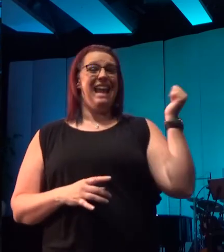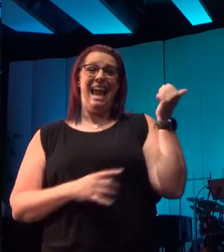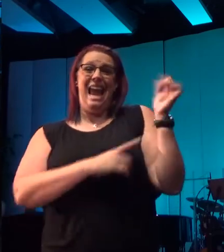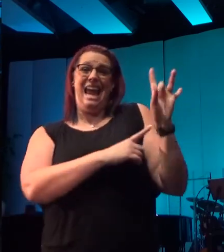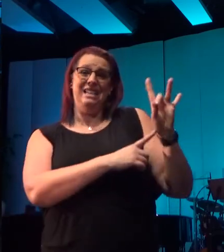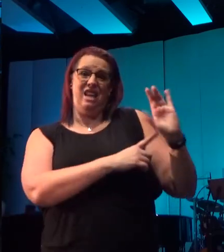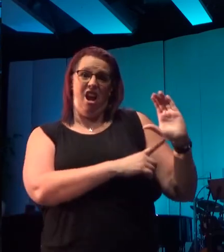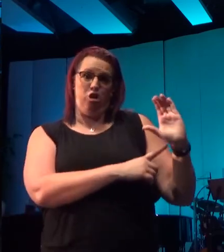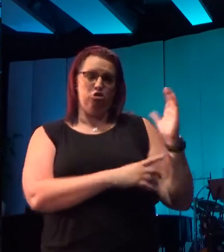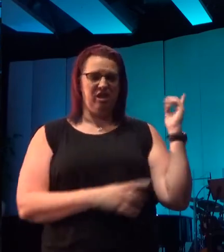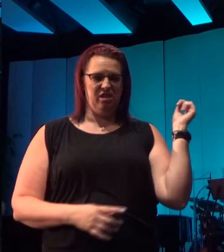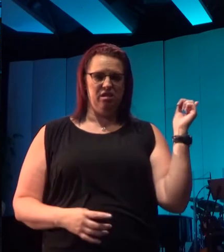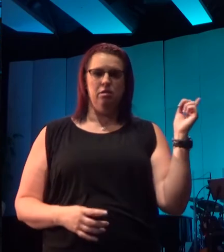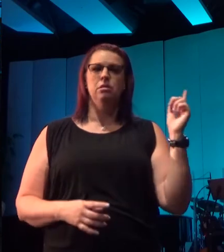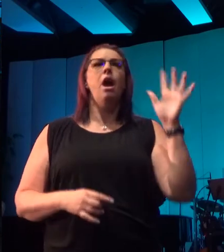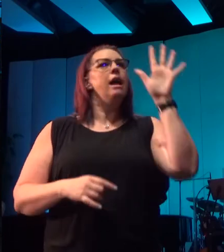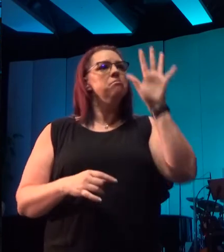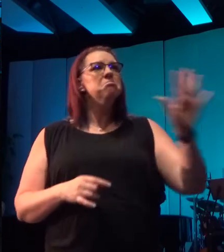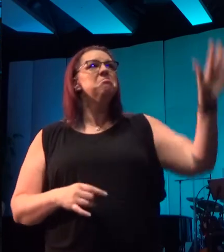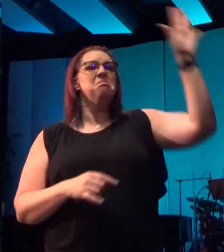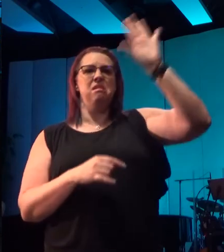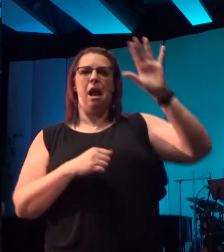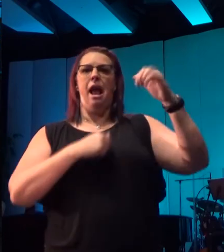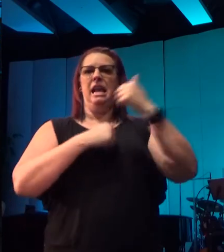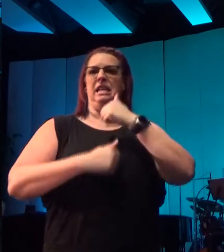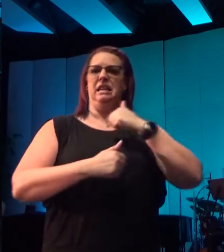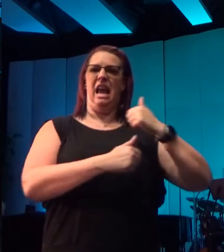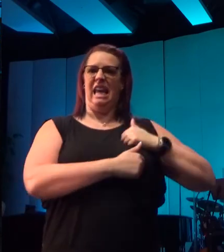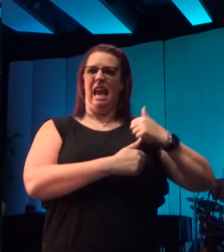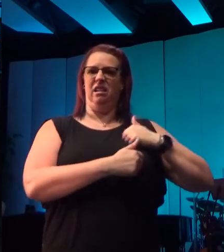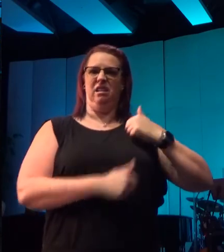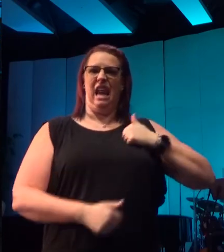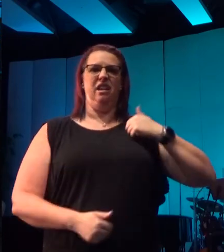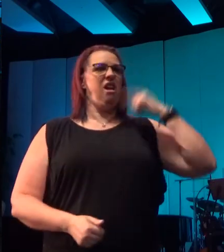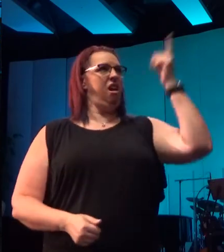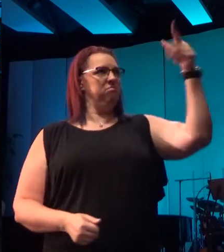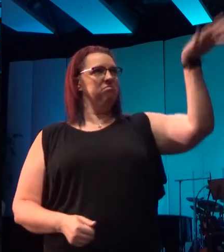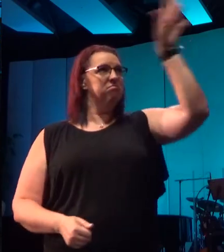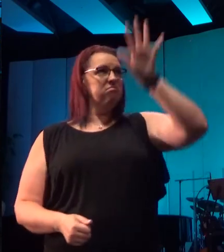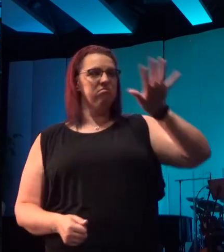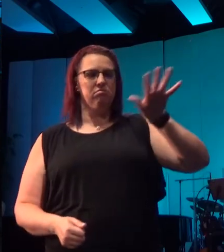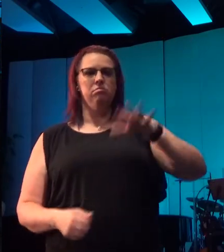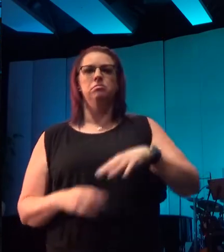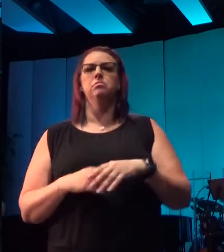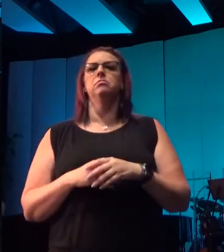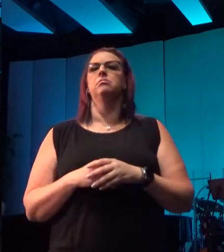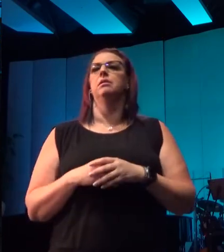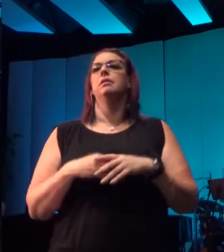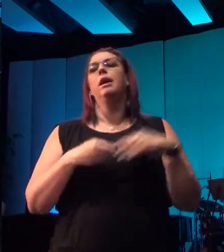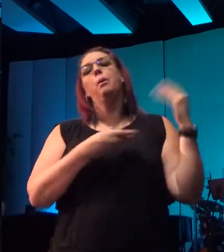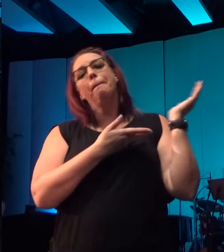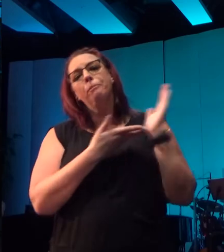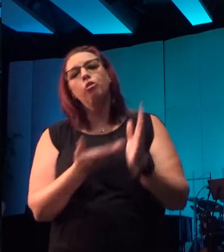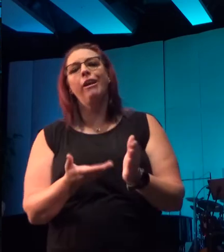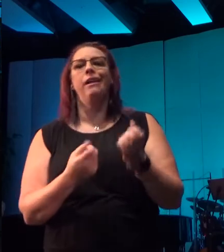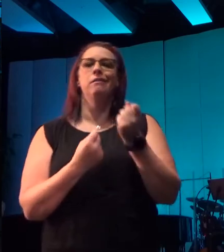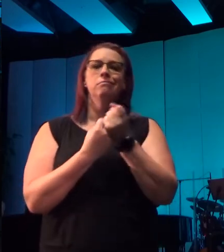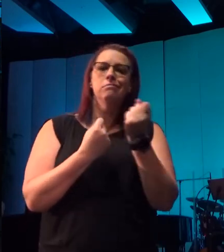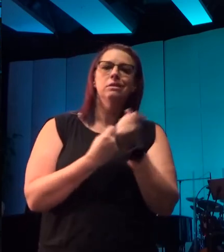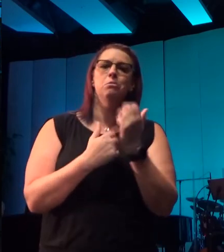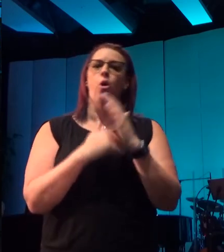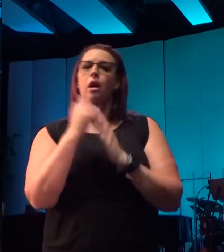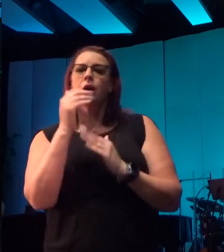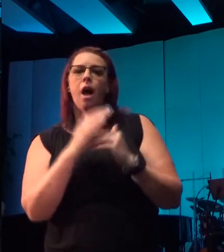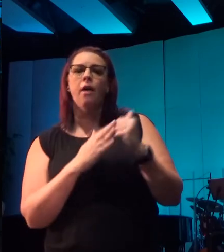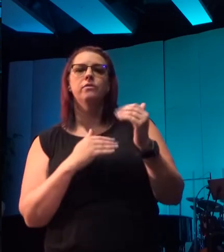of Canada, and so he would ride to a certain settlement and bring inspiration, comfort, support, and then he'd ride to another, and often he